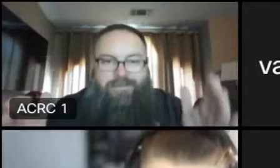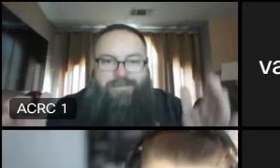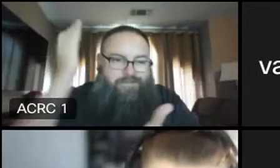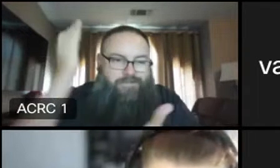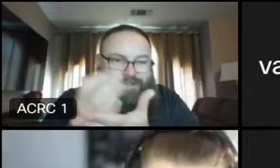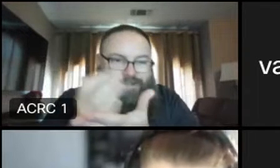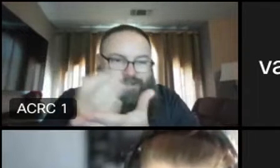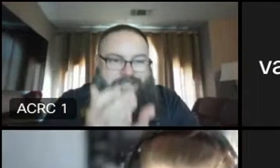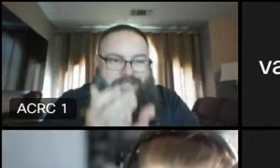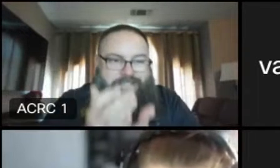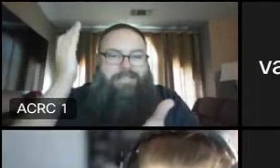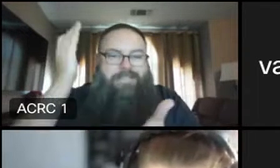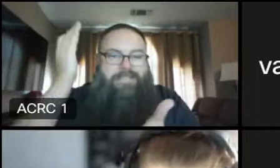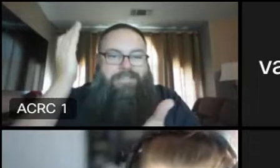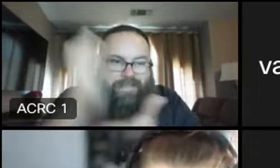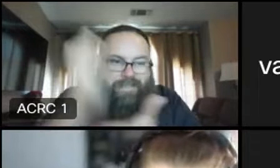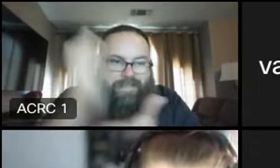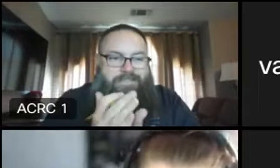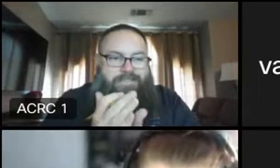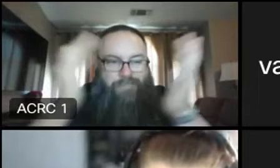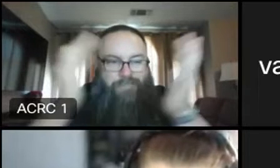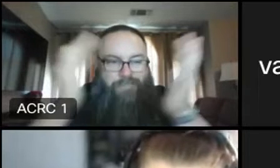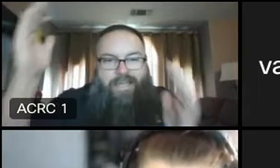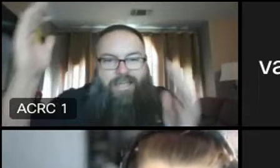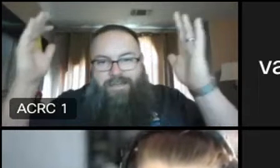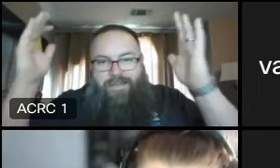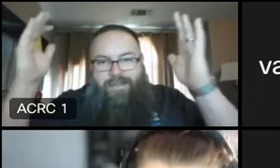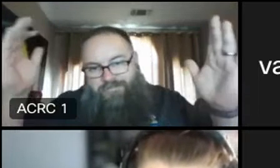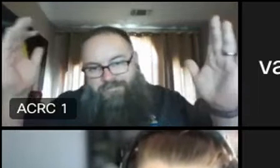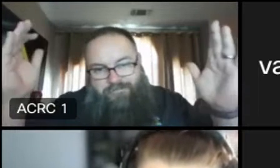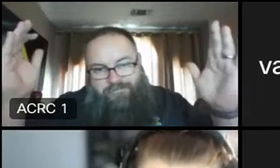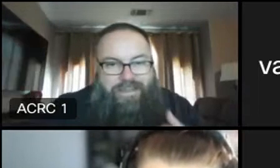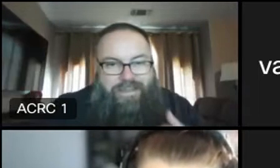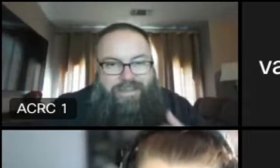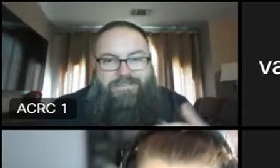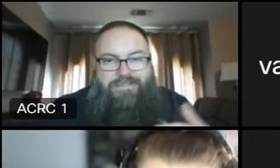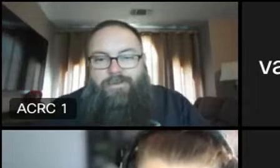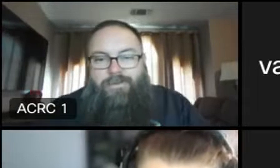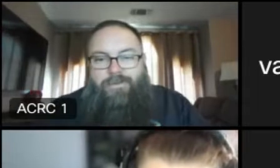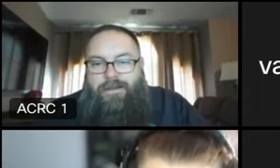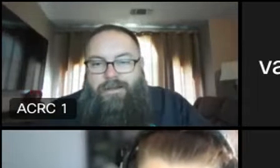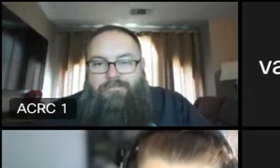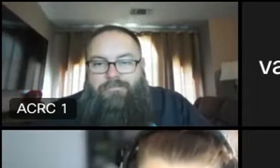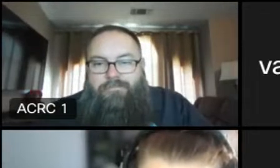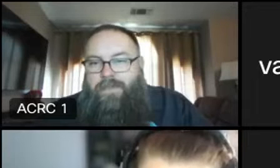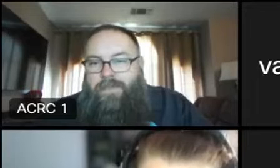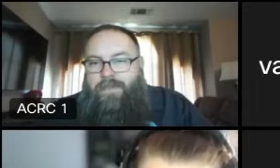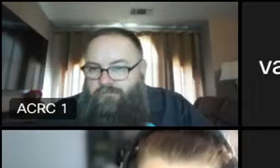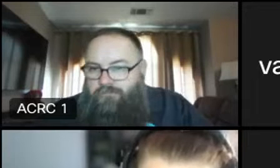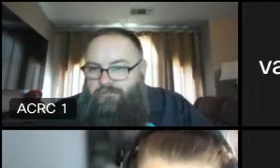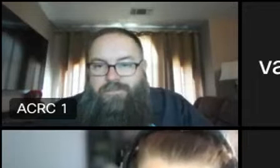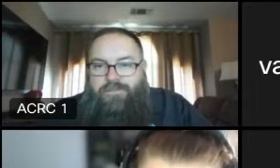finality of alternative services being canceled until the Budget Act got signed. And so now